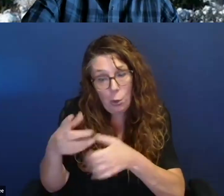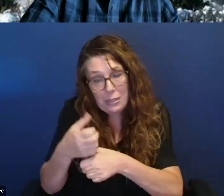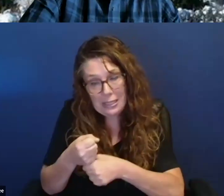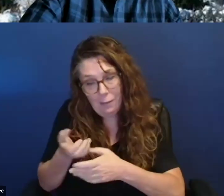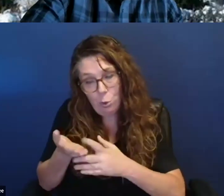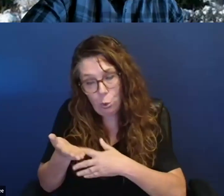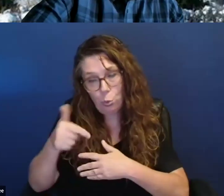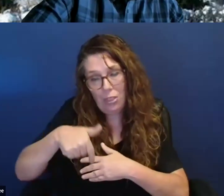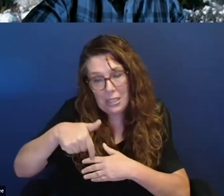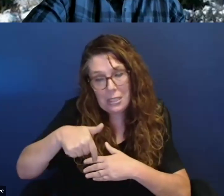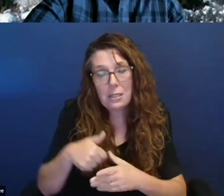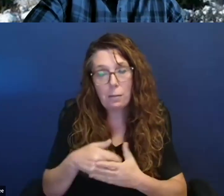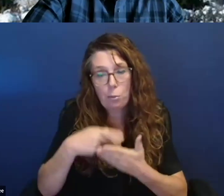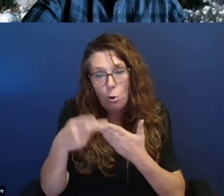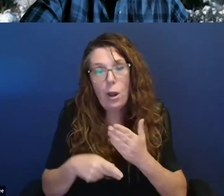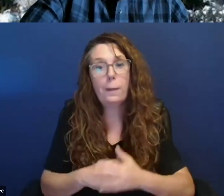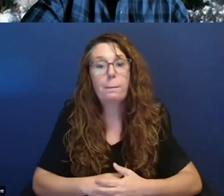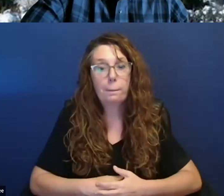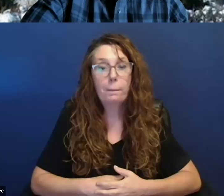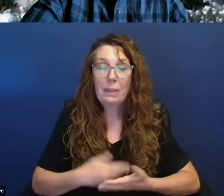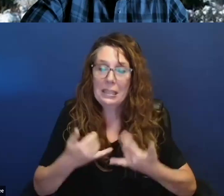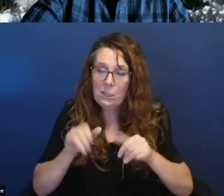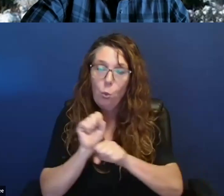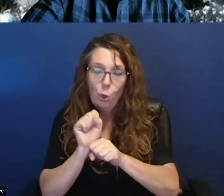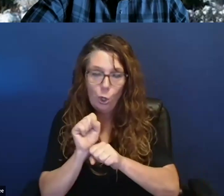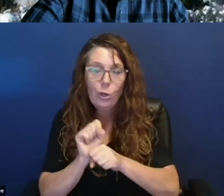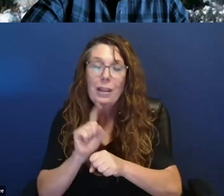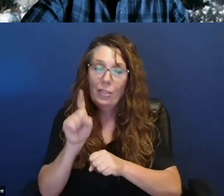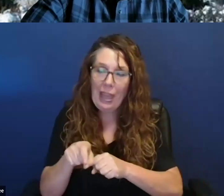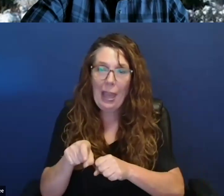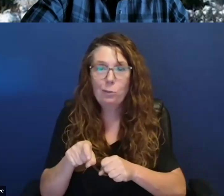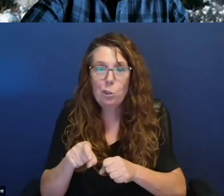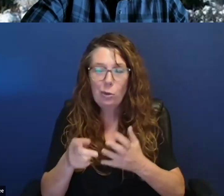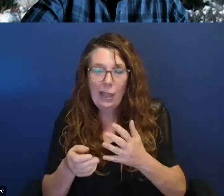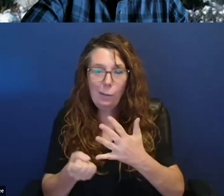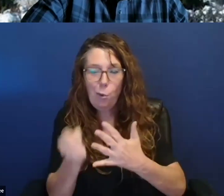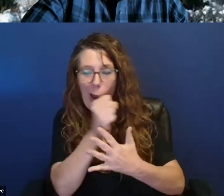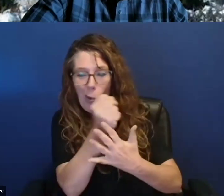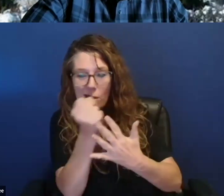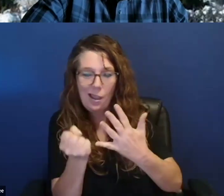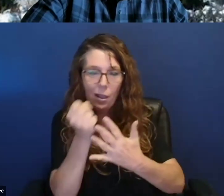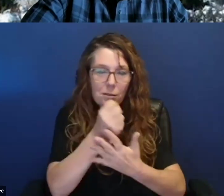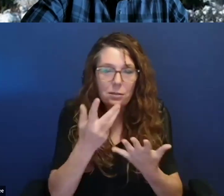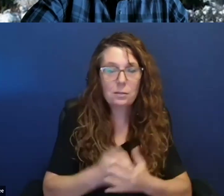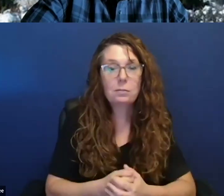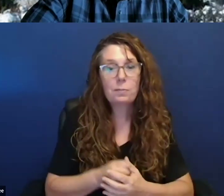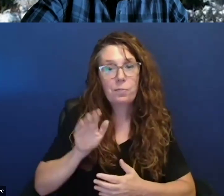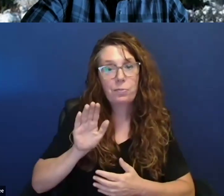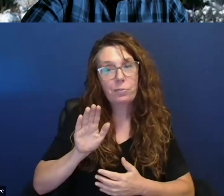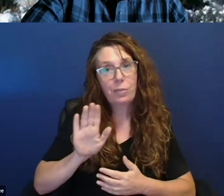receiving through this program. And so they have to kind of prioritize